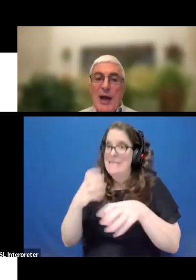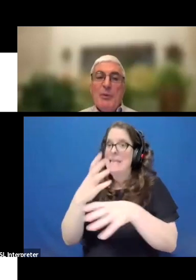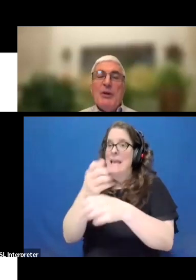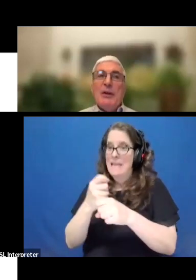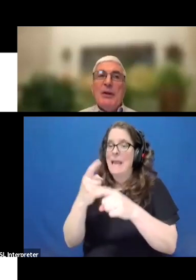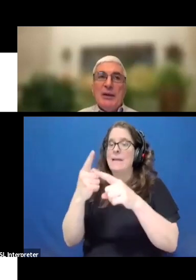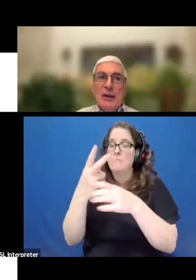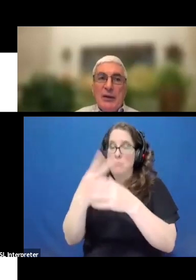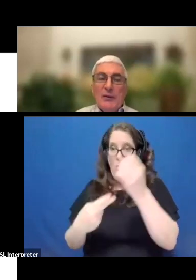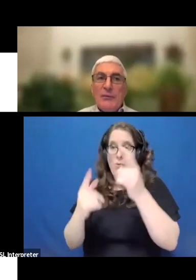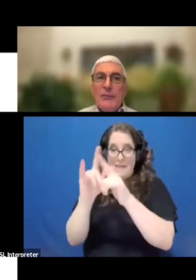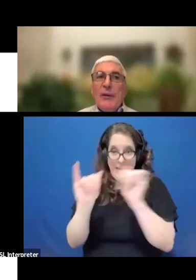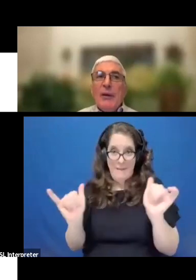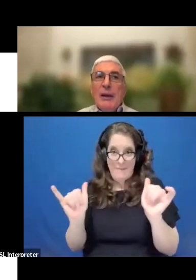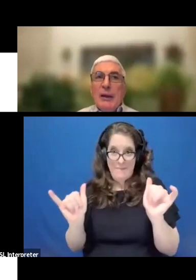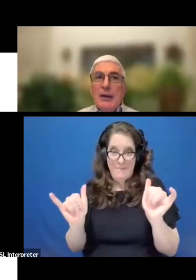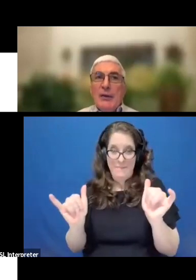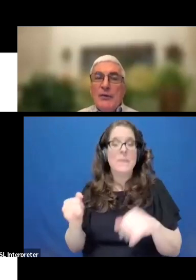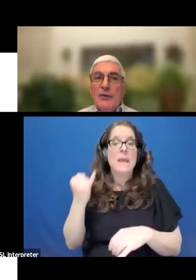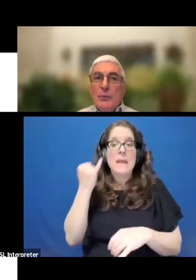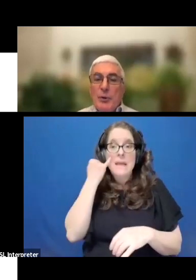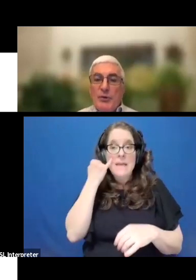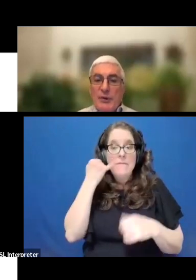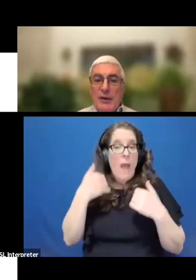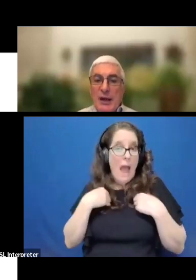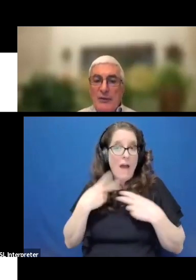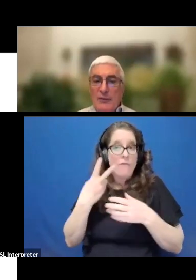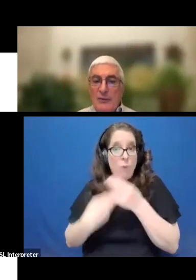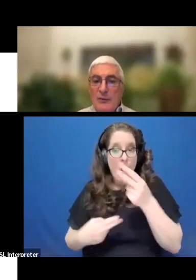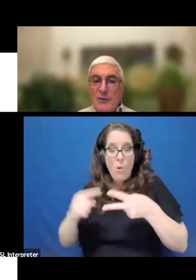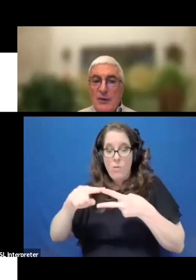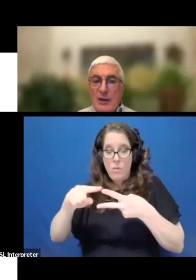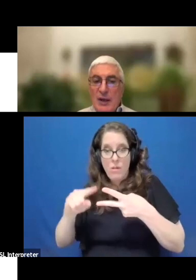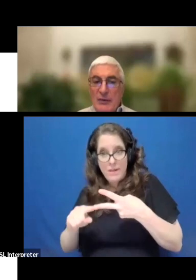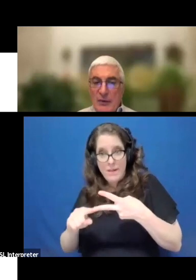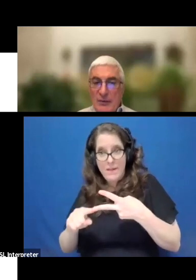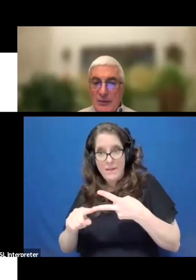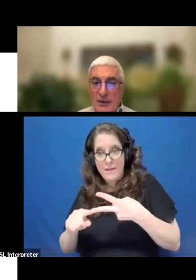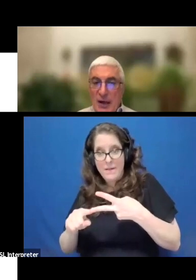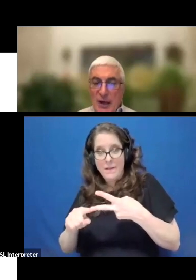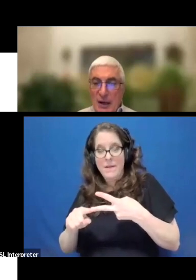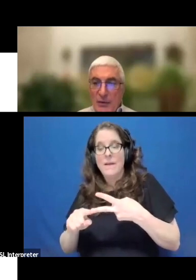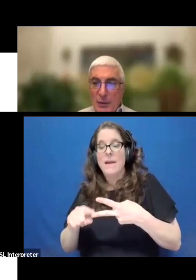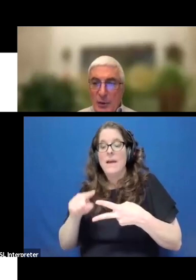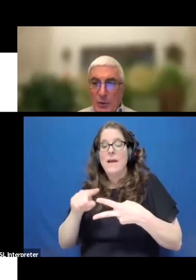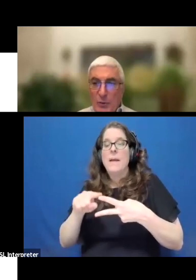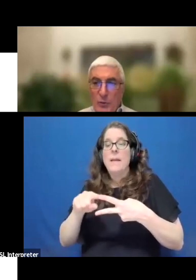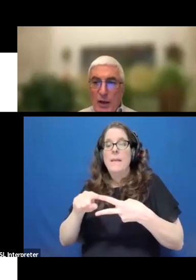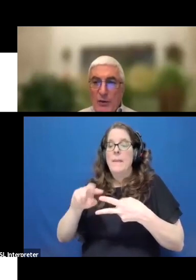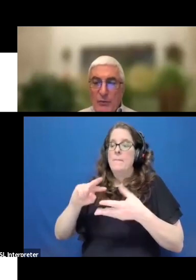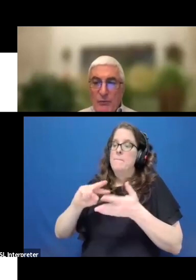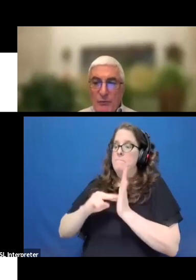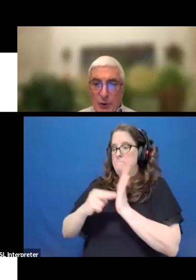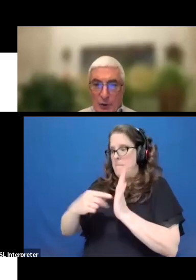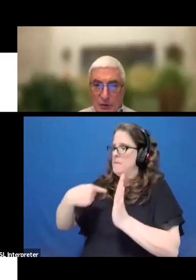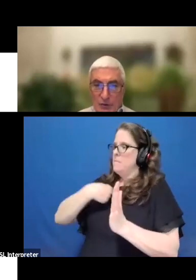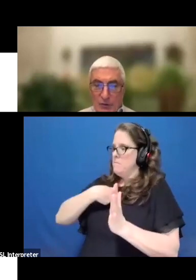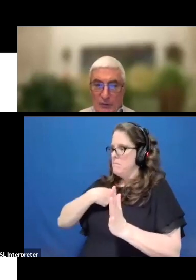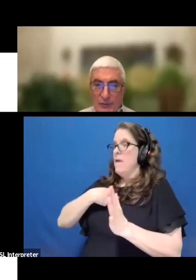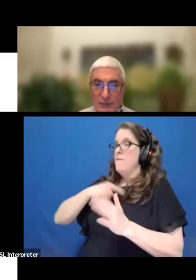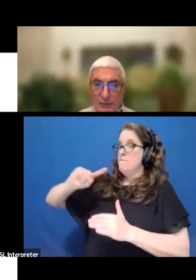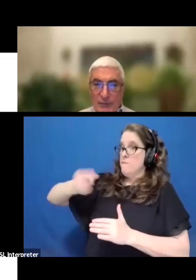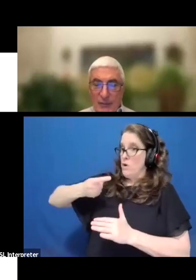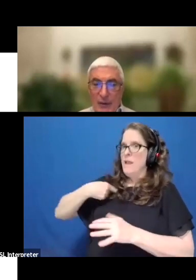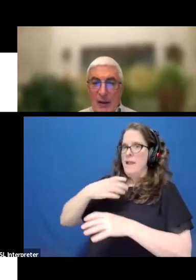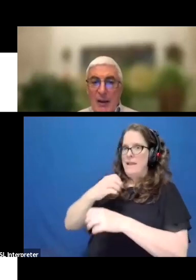What would happen in that case is the person gets the SSDI on their own record first.